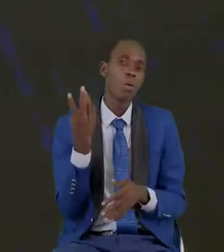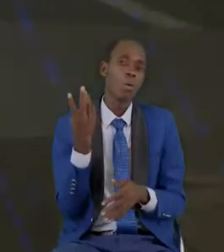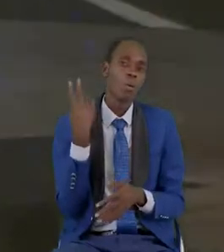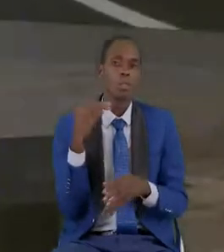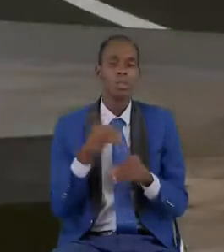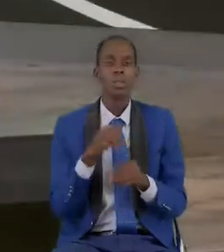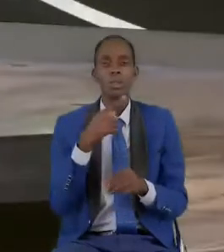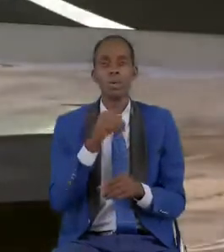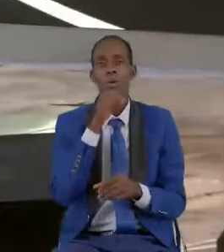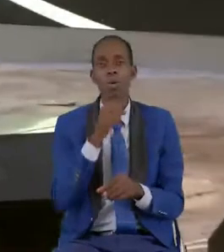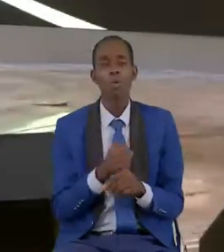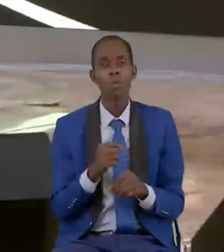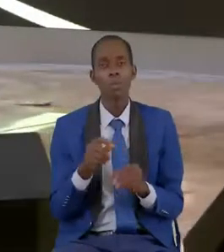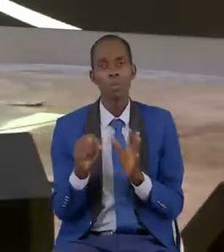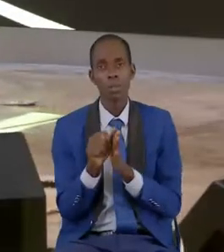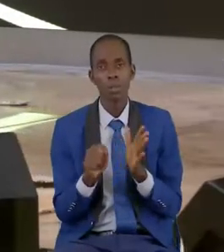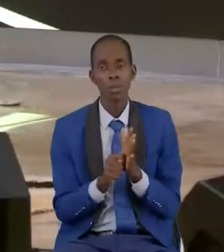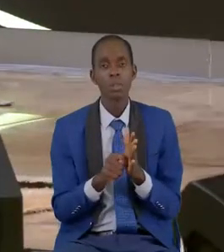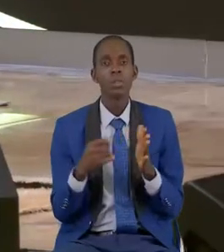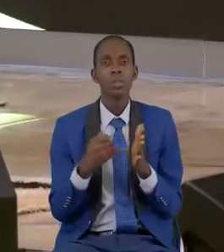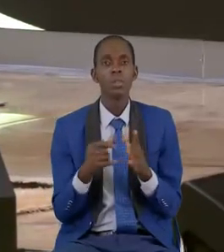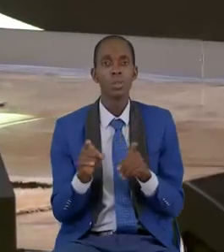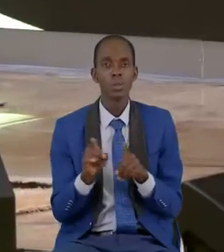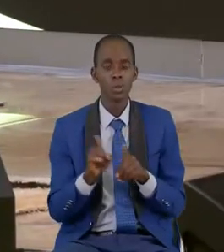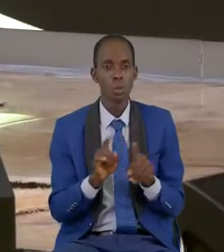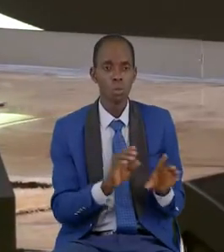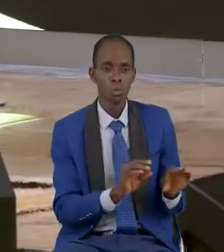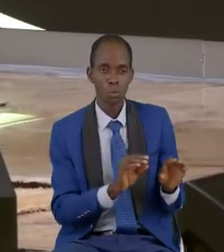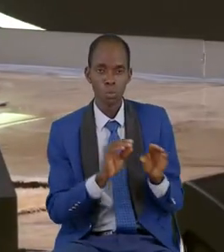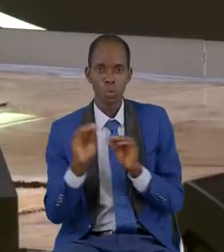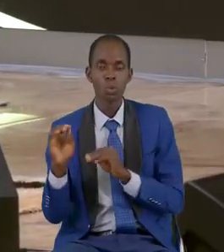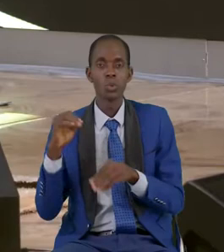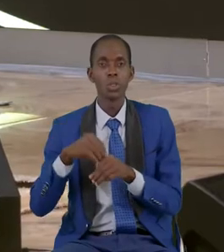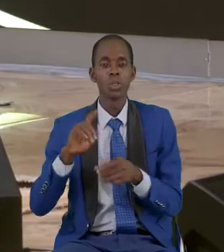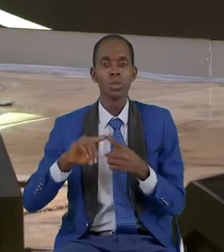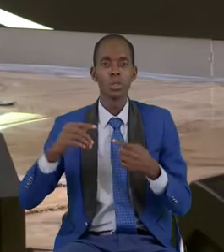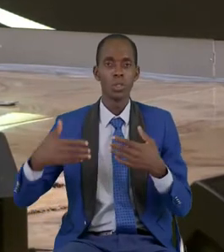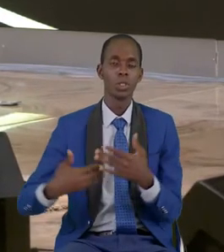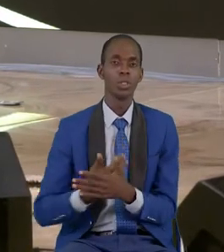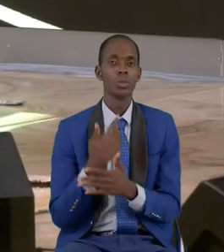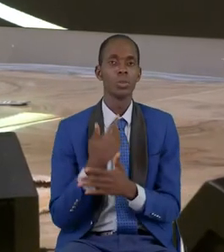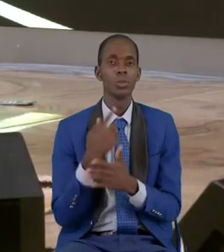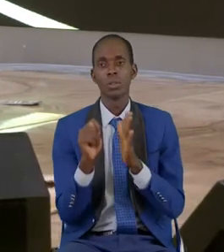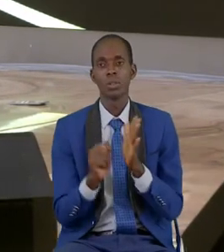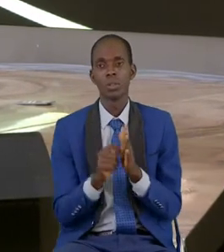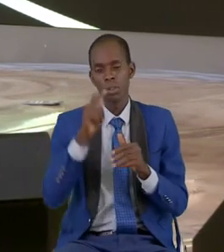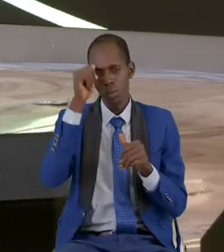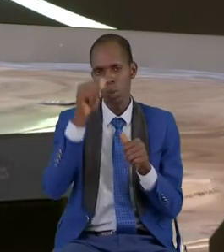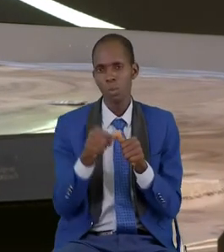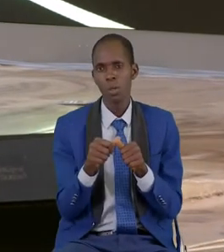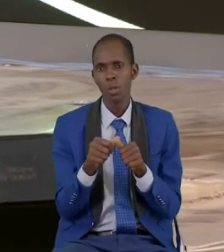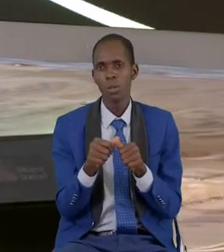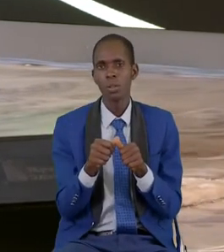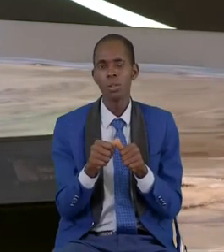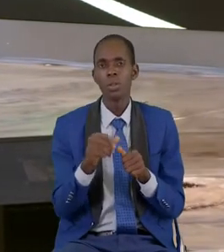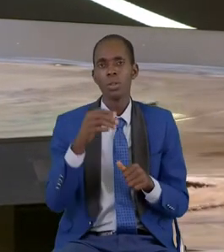Testament, it also spilled over to the New Testament. You remember Hophni and